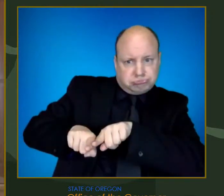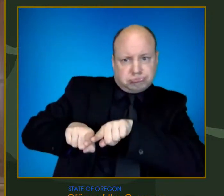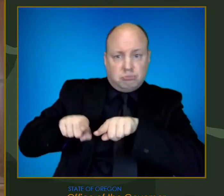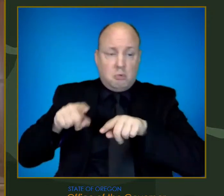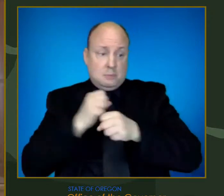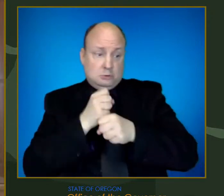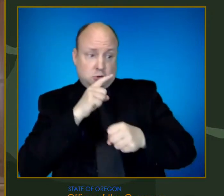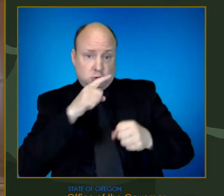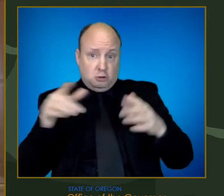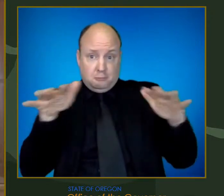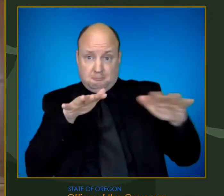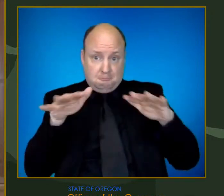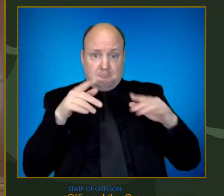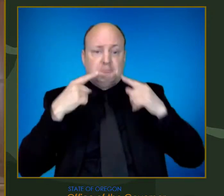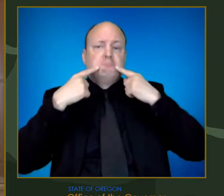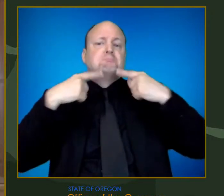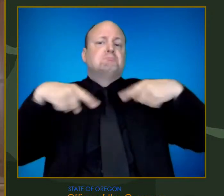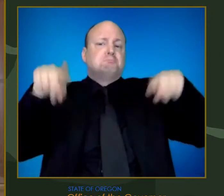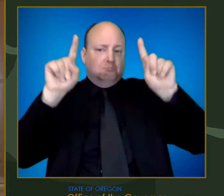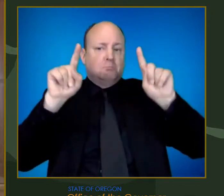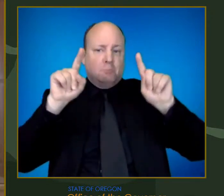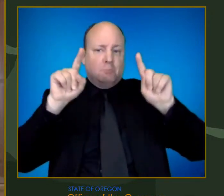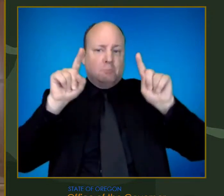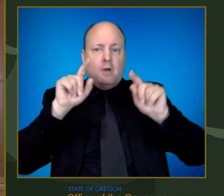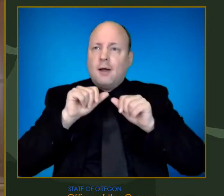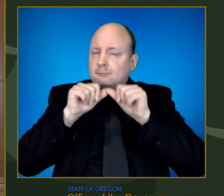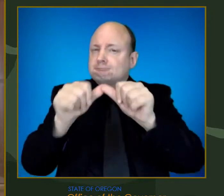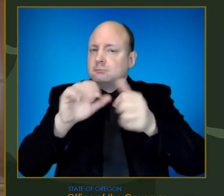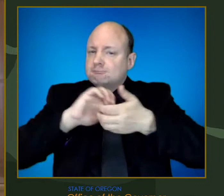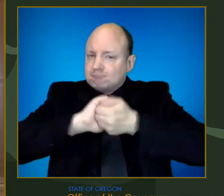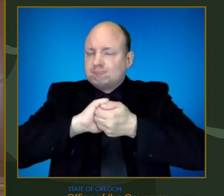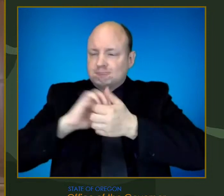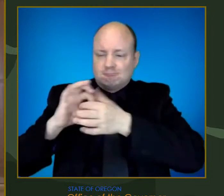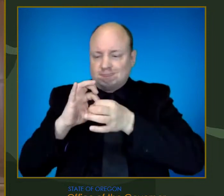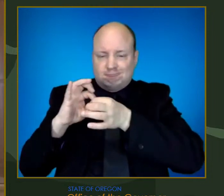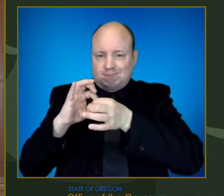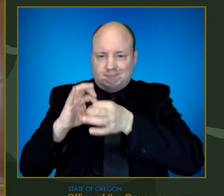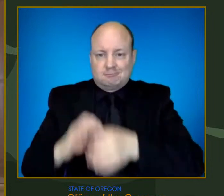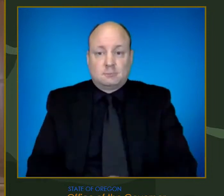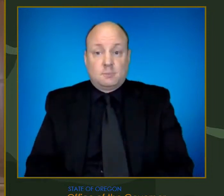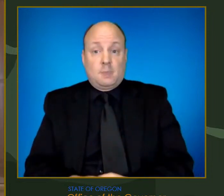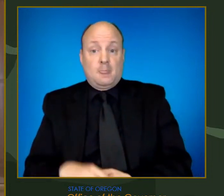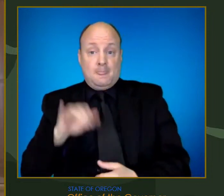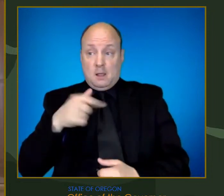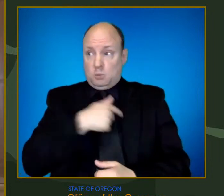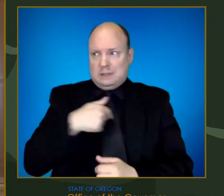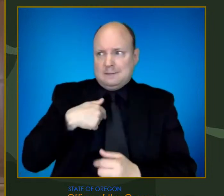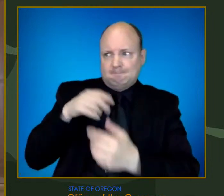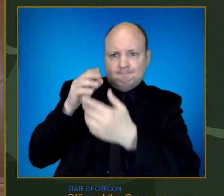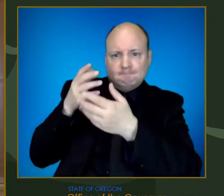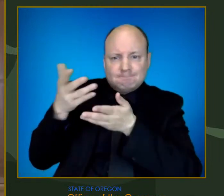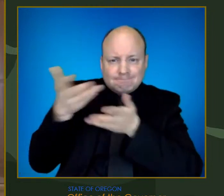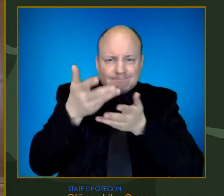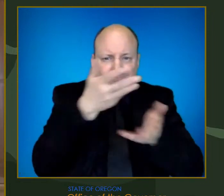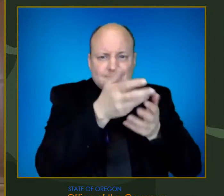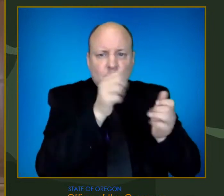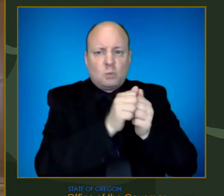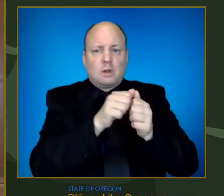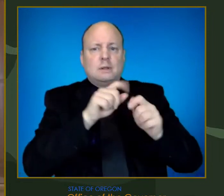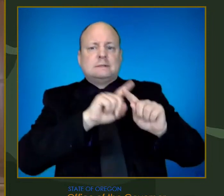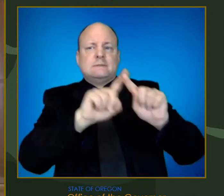them. We also have efforts with individual employers around the state to